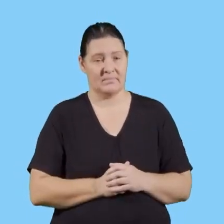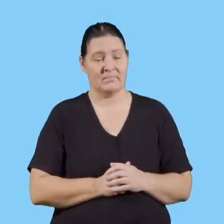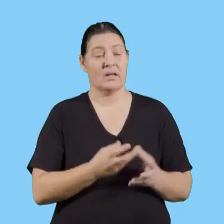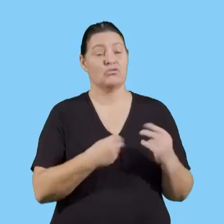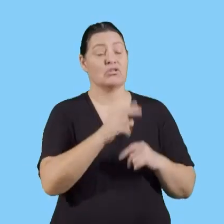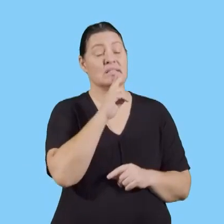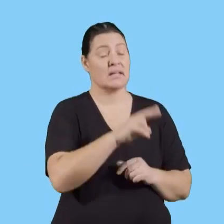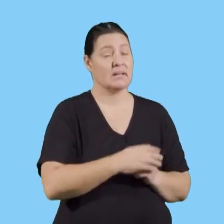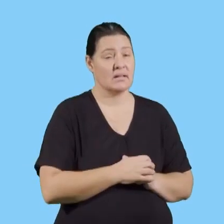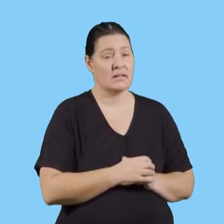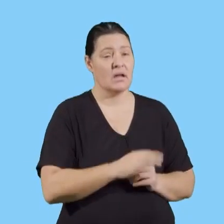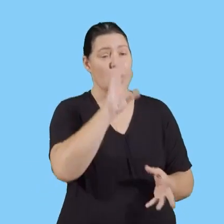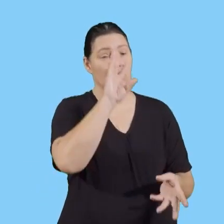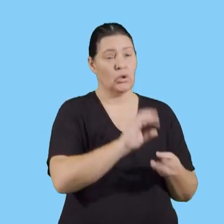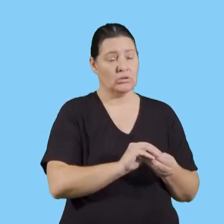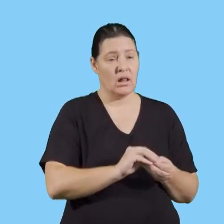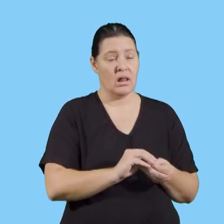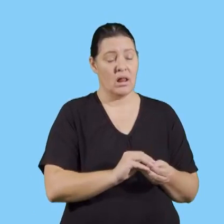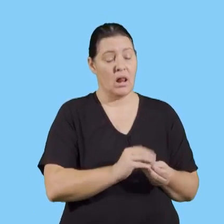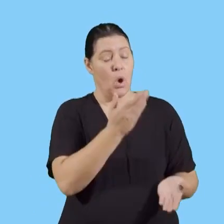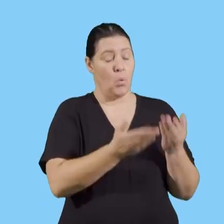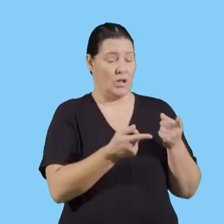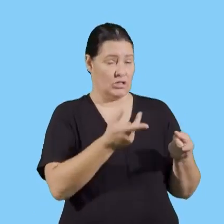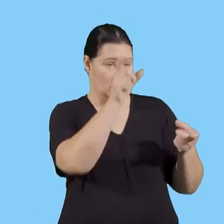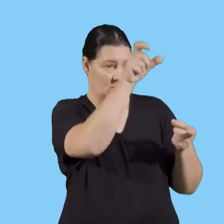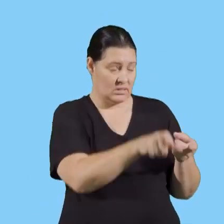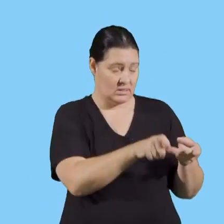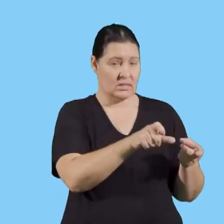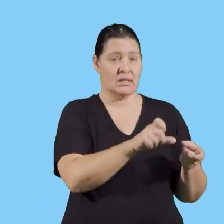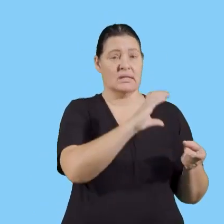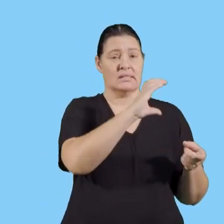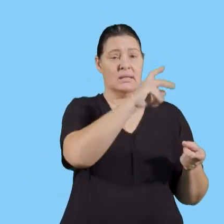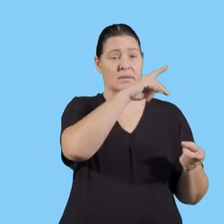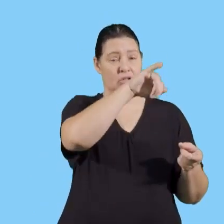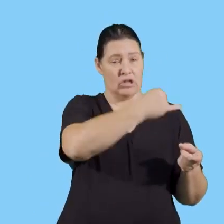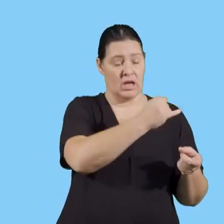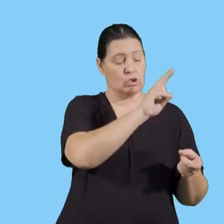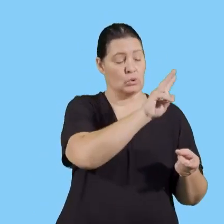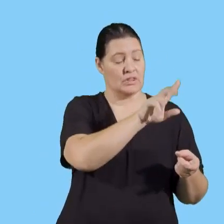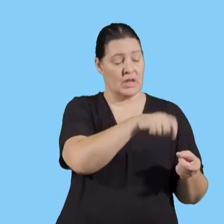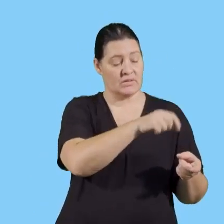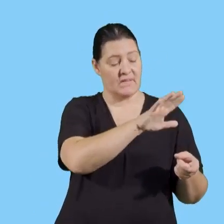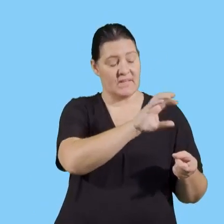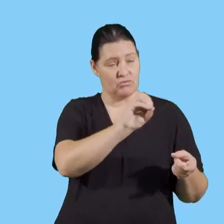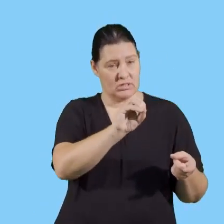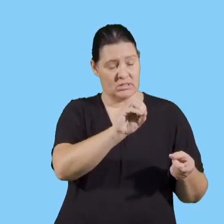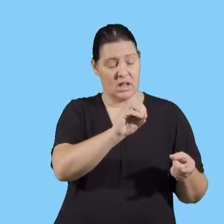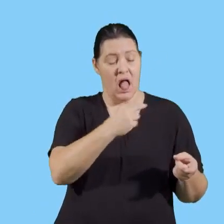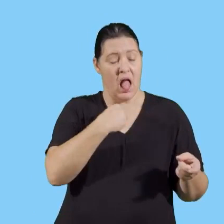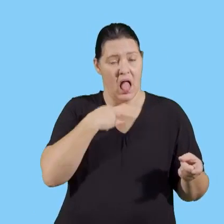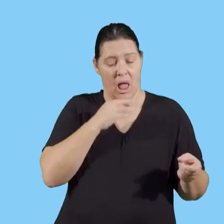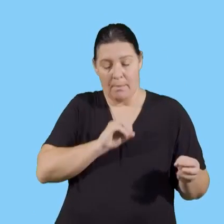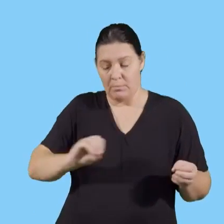reads, the total of the wages column in the CPJ of 2,500